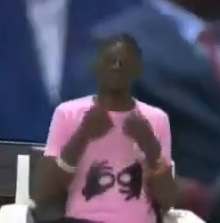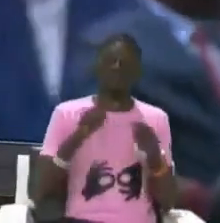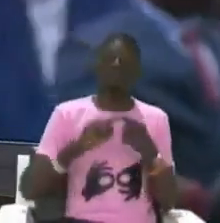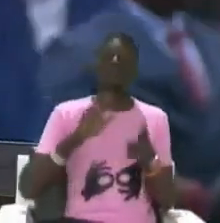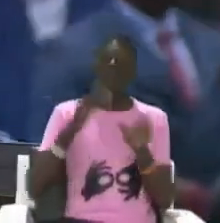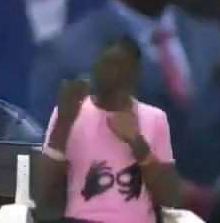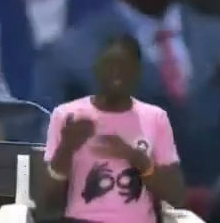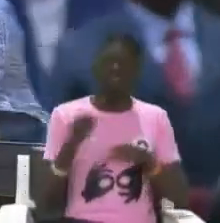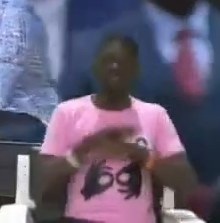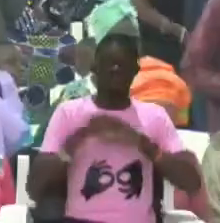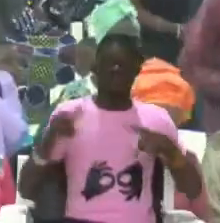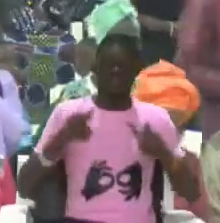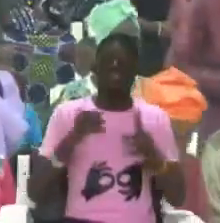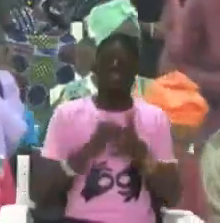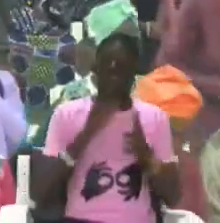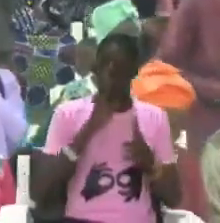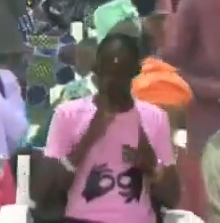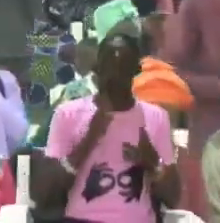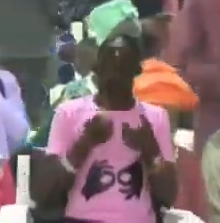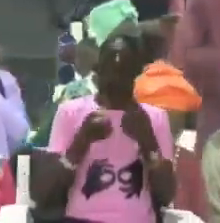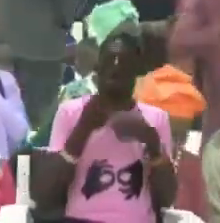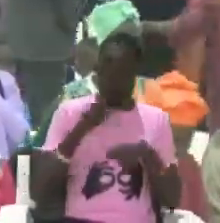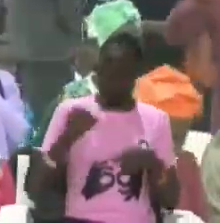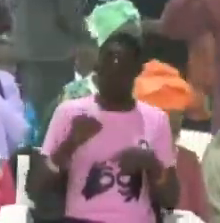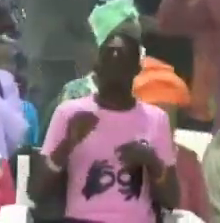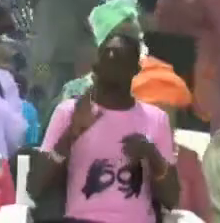of Jesus, in